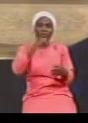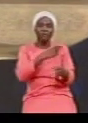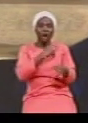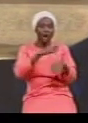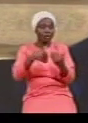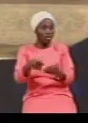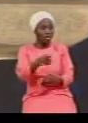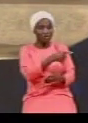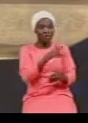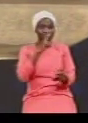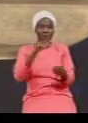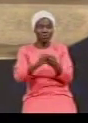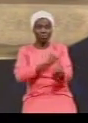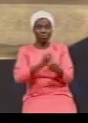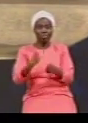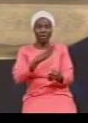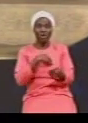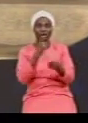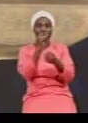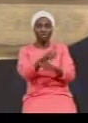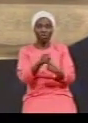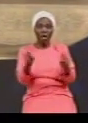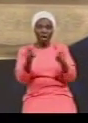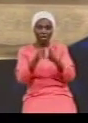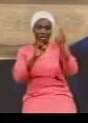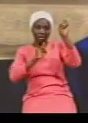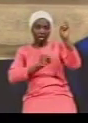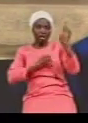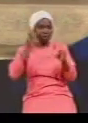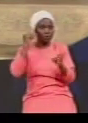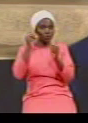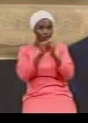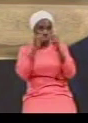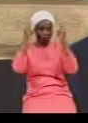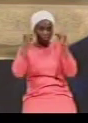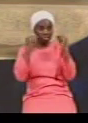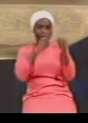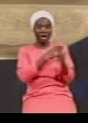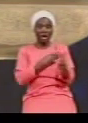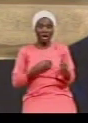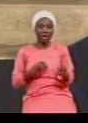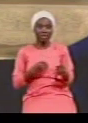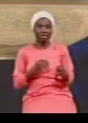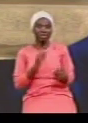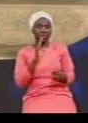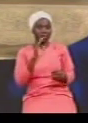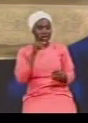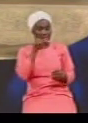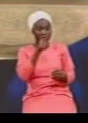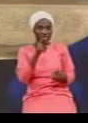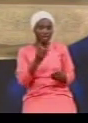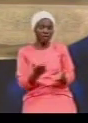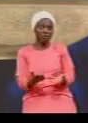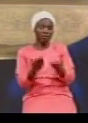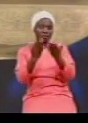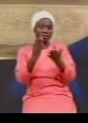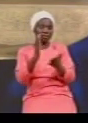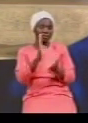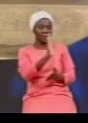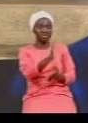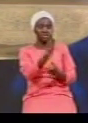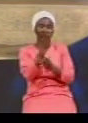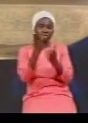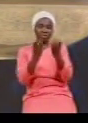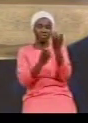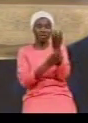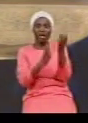were destroyed and conquered, as I was with Moses. And he raised up his sand, he raised up his rod, and Joshua